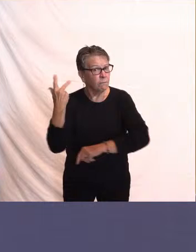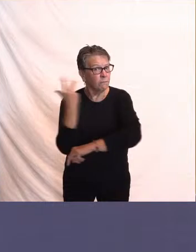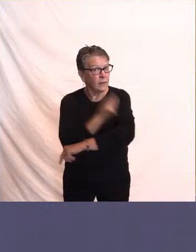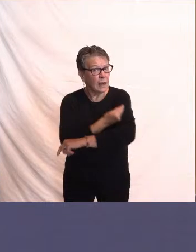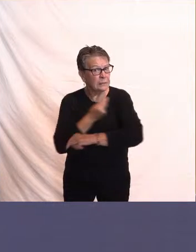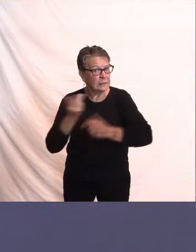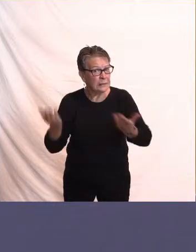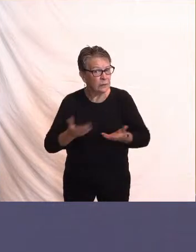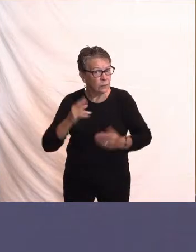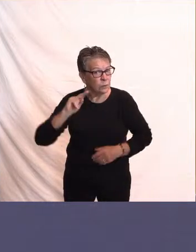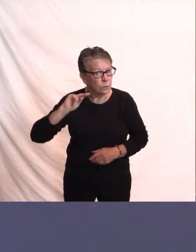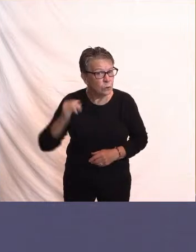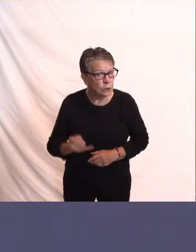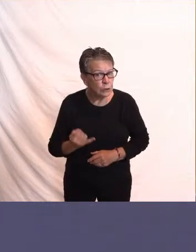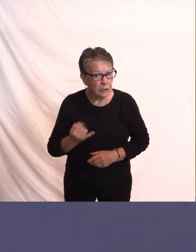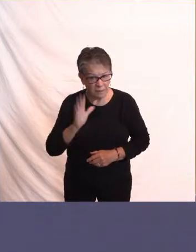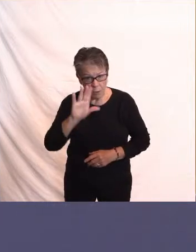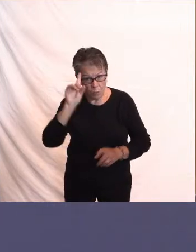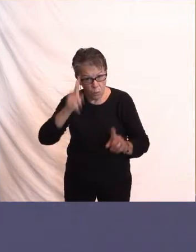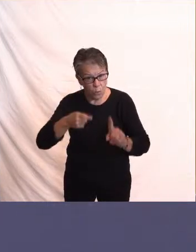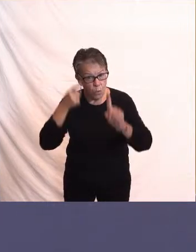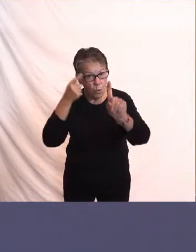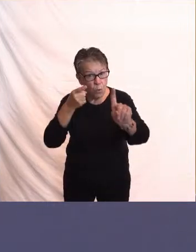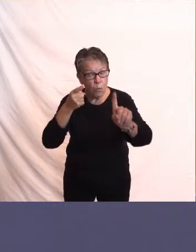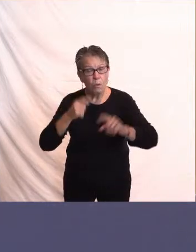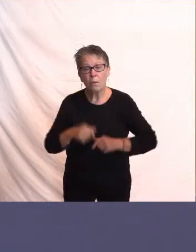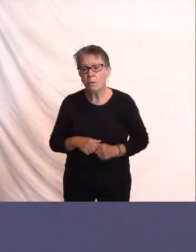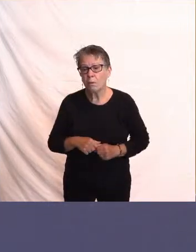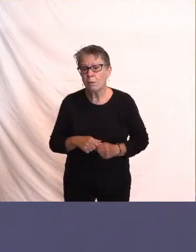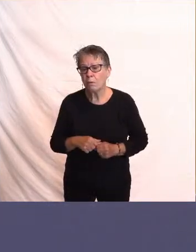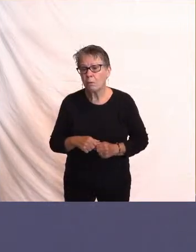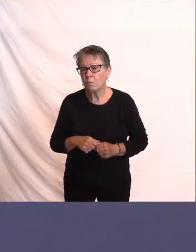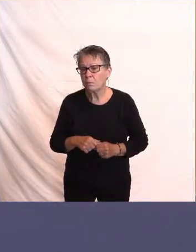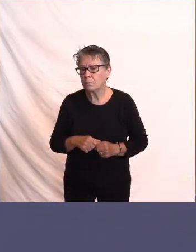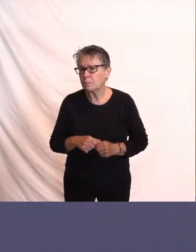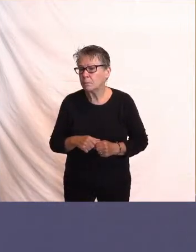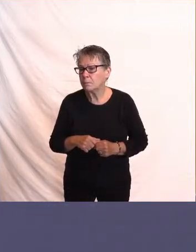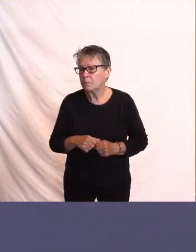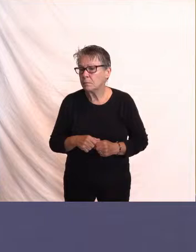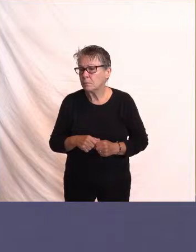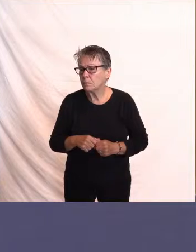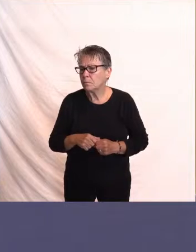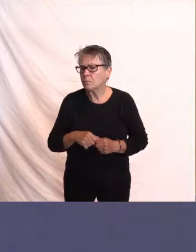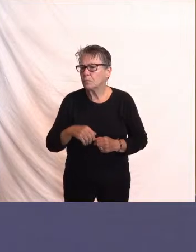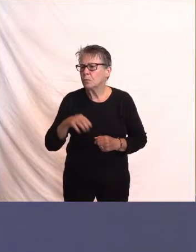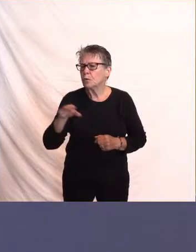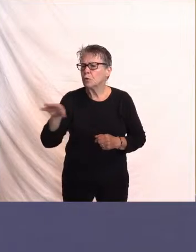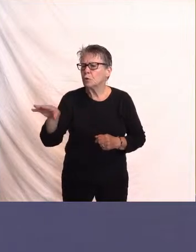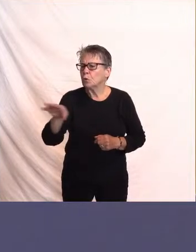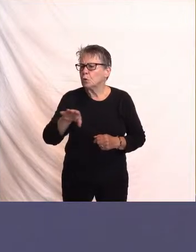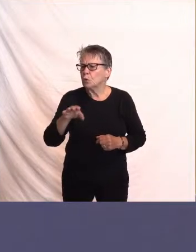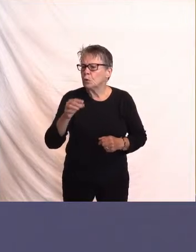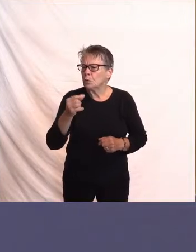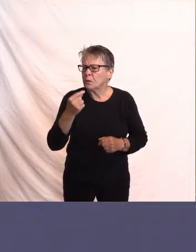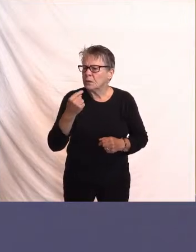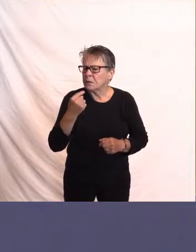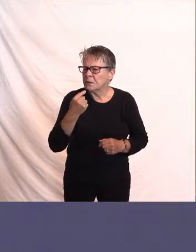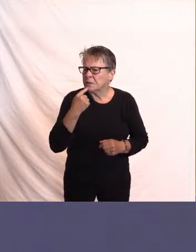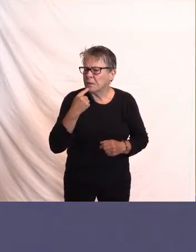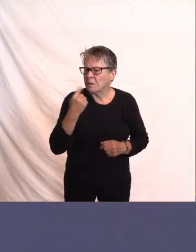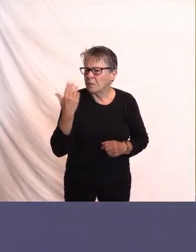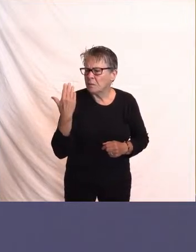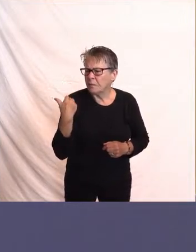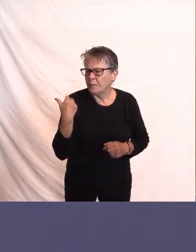the, Jamil, help me out? Essentially, just the metrics that you would Got it. need to see, the data to see to Yep. remove that order. I will let